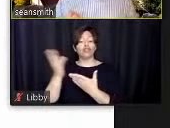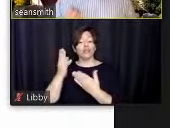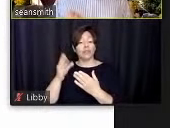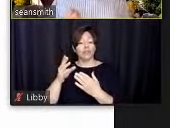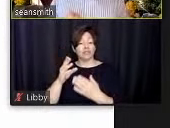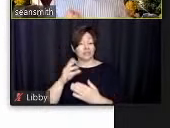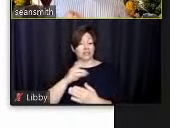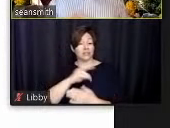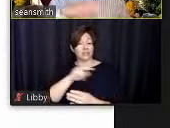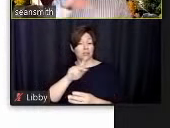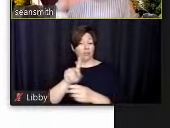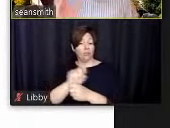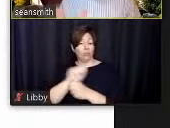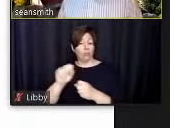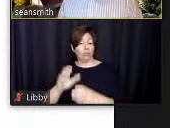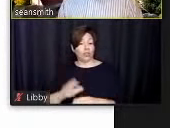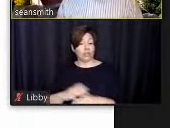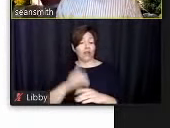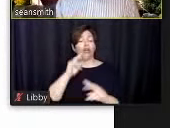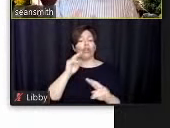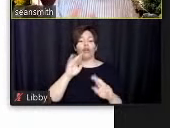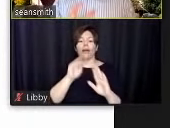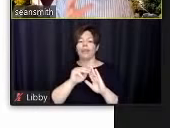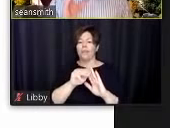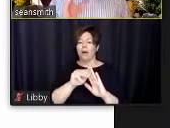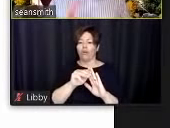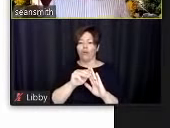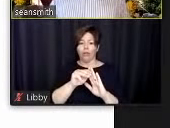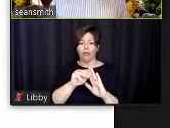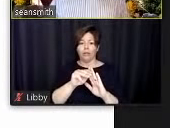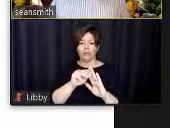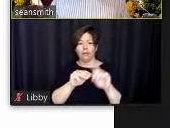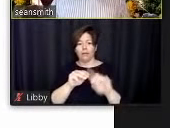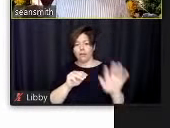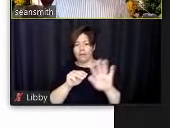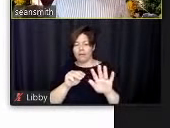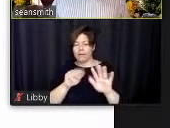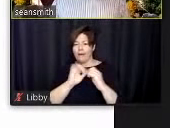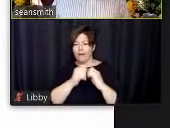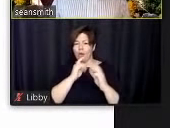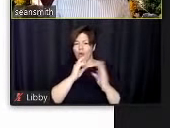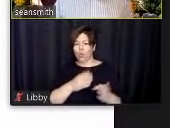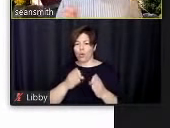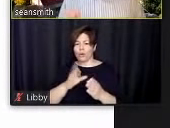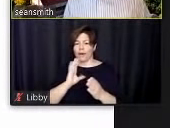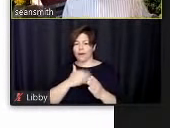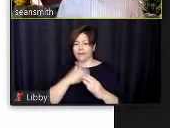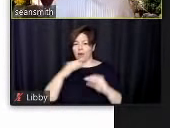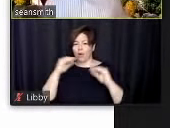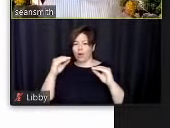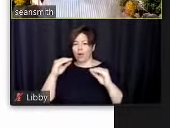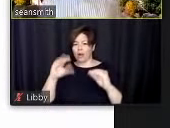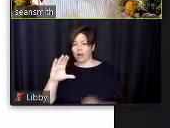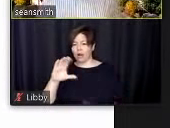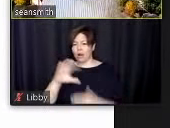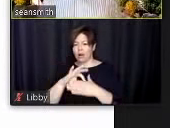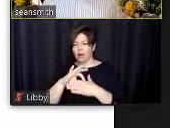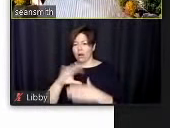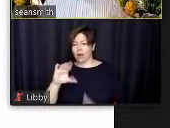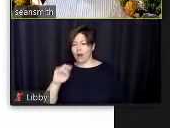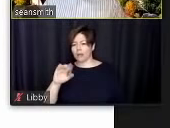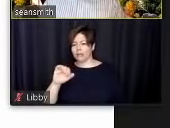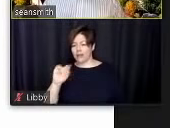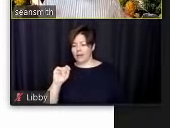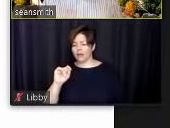these questions, folks. We need to look at the model and how are we going to organize our content. What tools are we going to use and for what